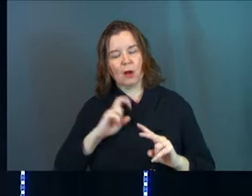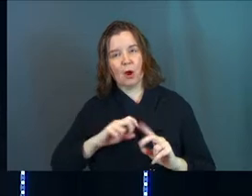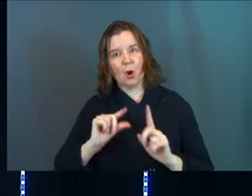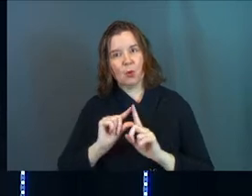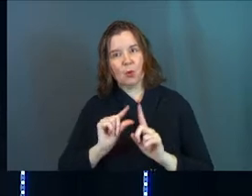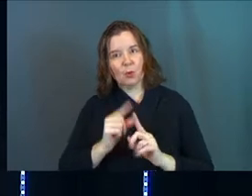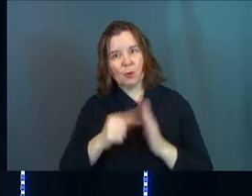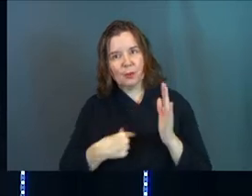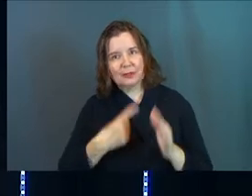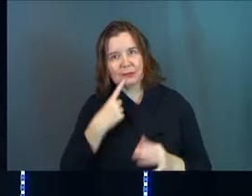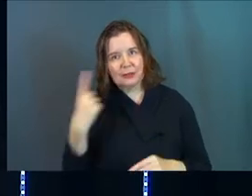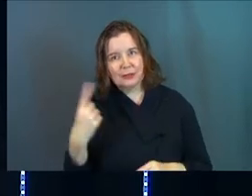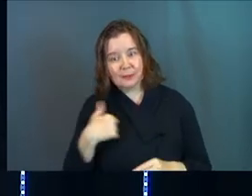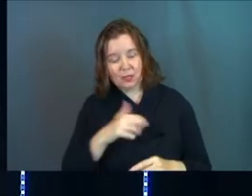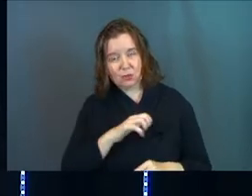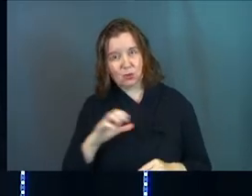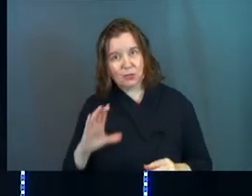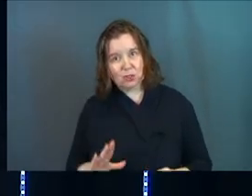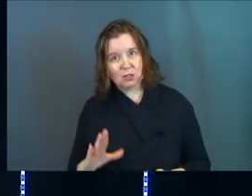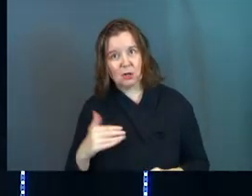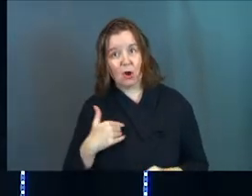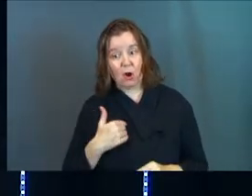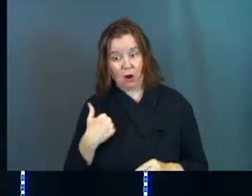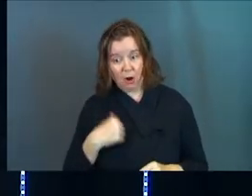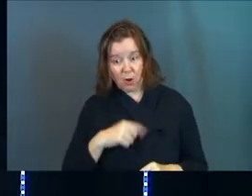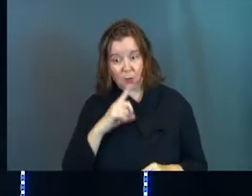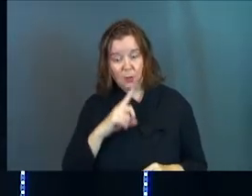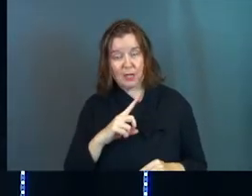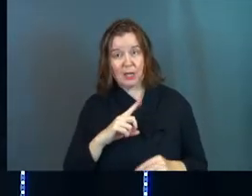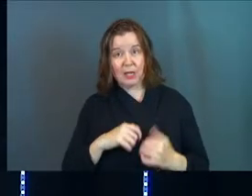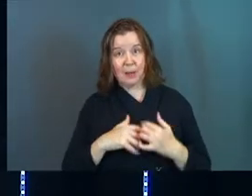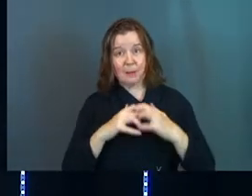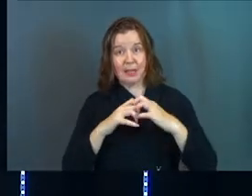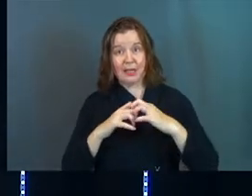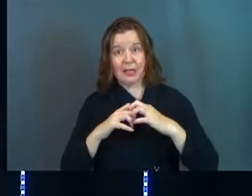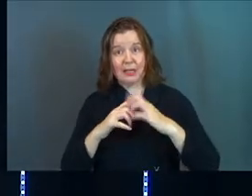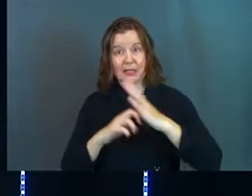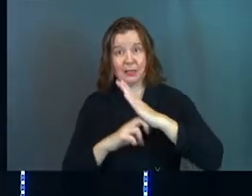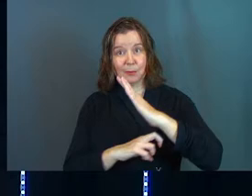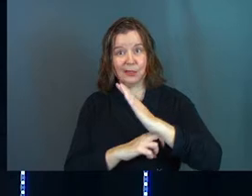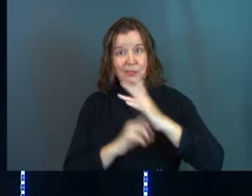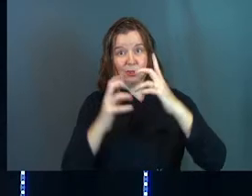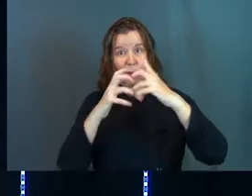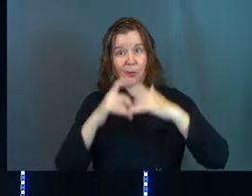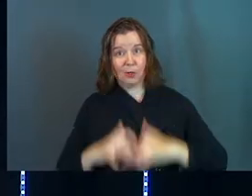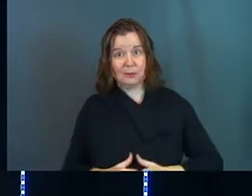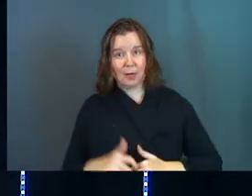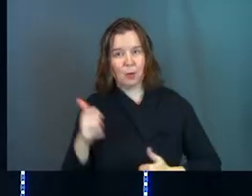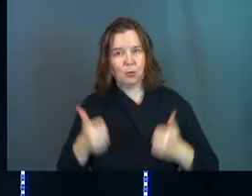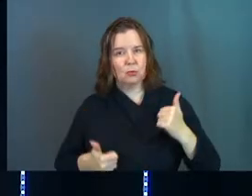our words sometimes as Christians. Are we building bridges or are we burning them down, right?